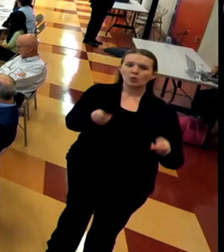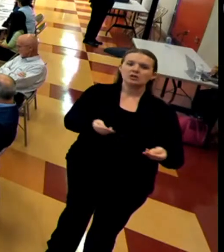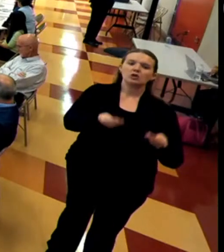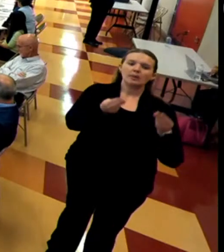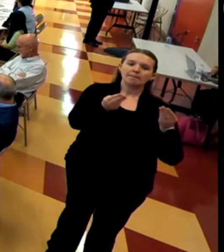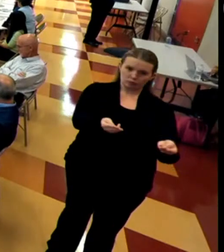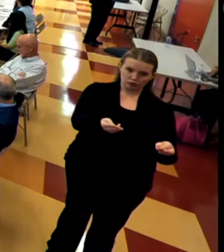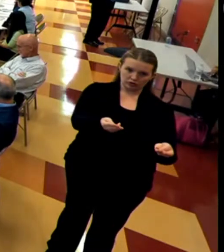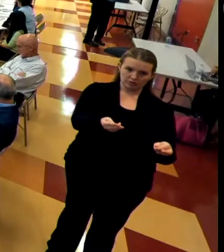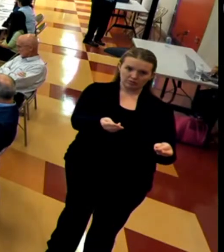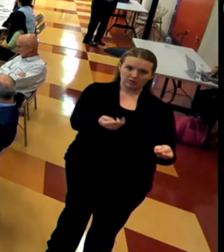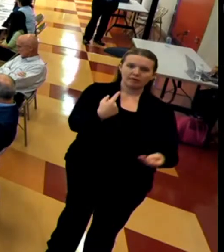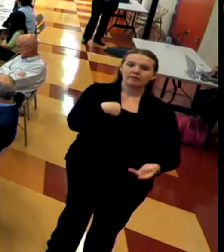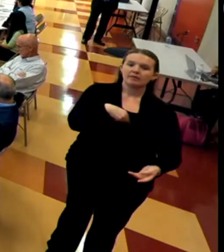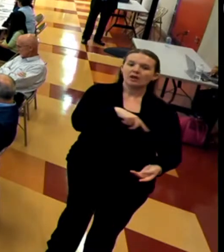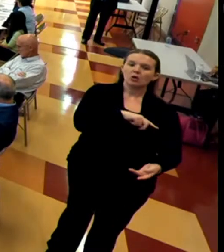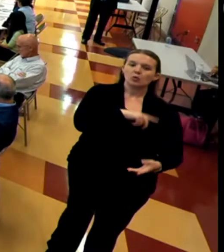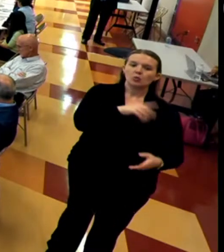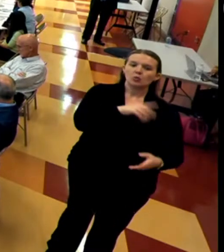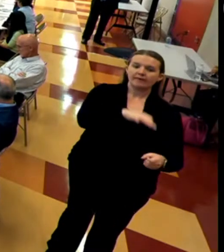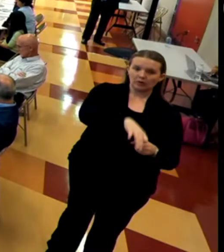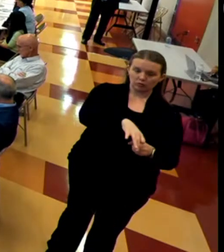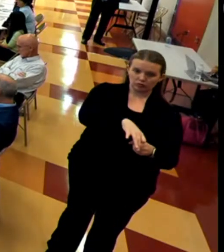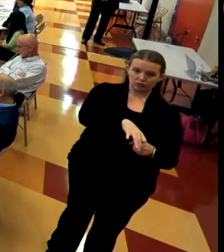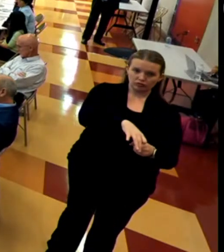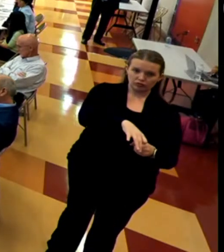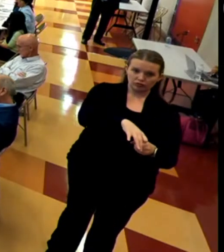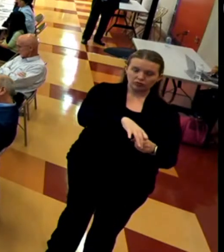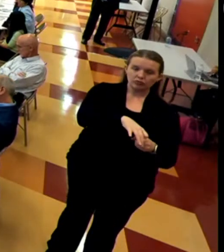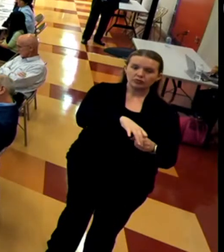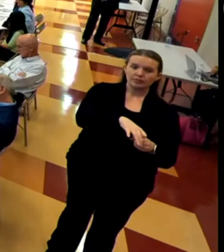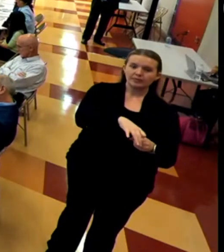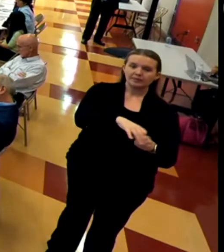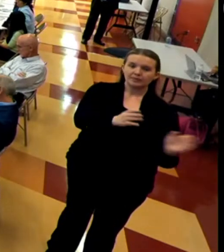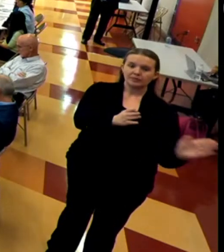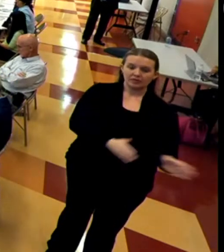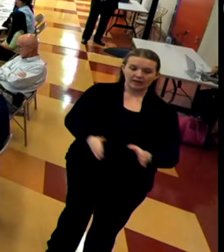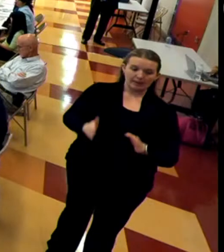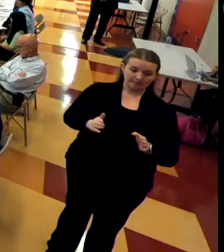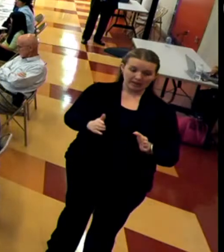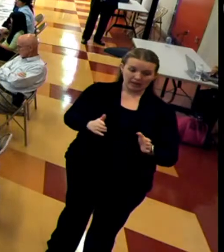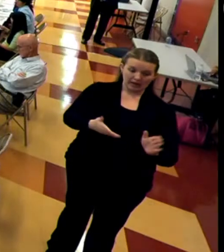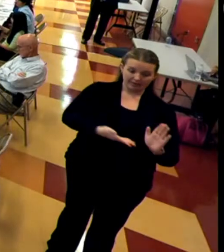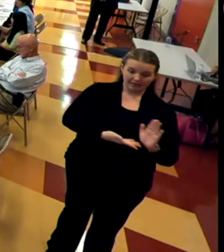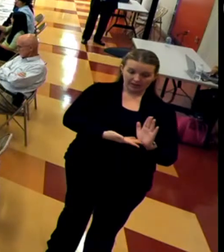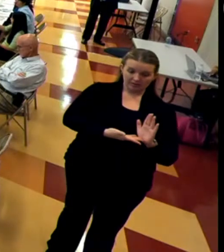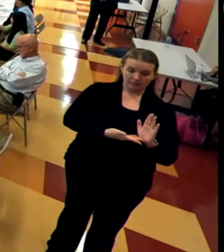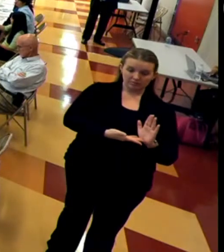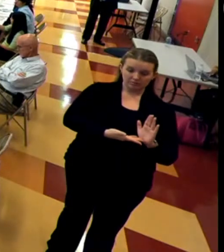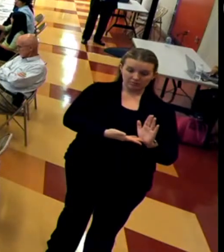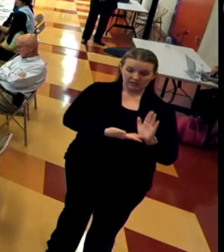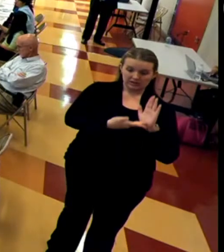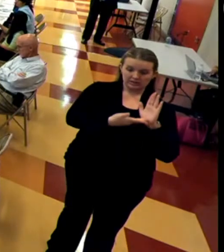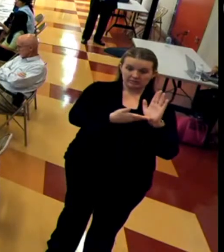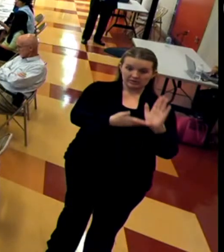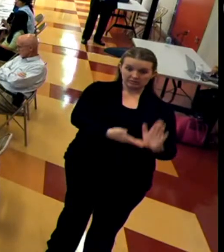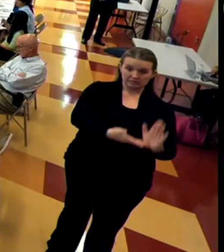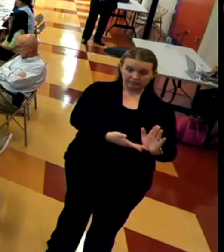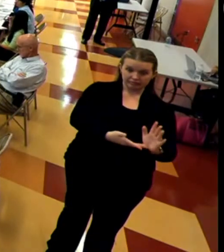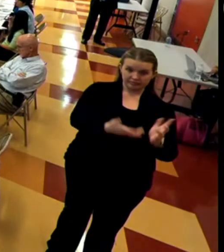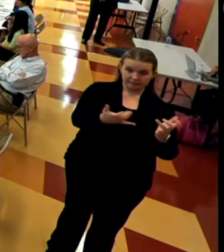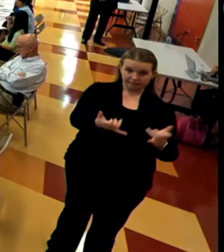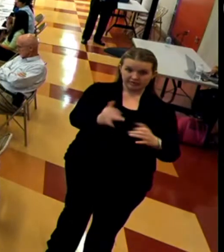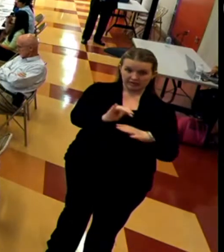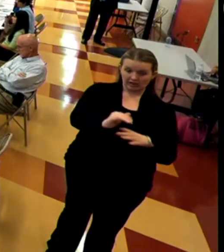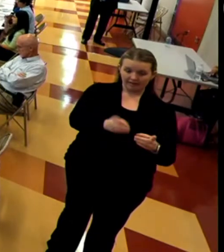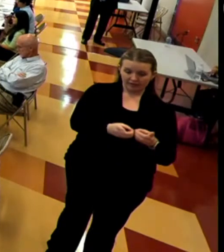that we vote on the plan that has been forwarded tonight here